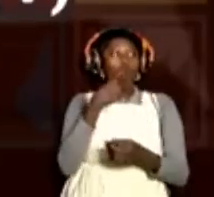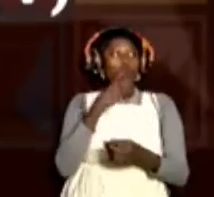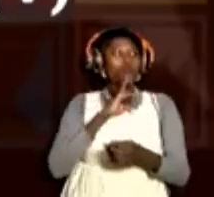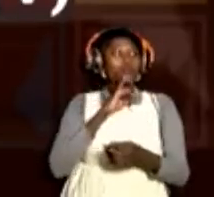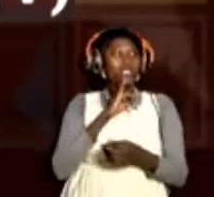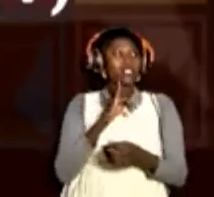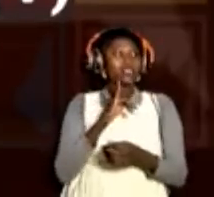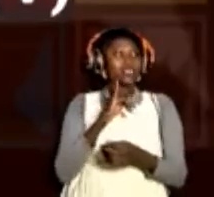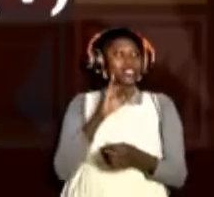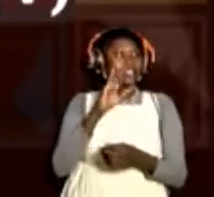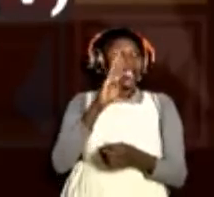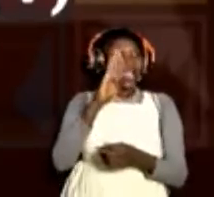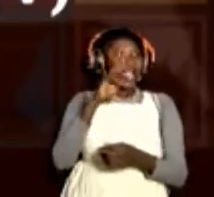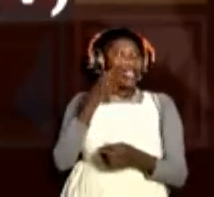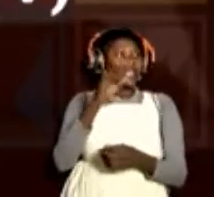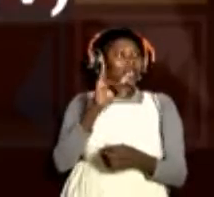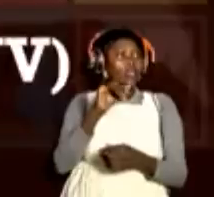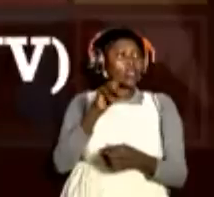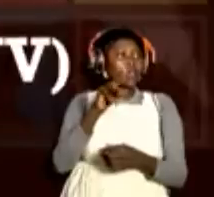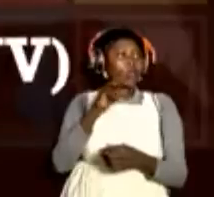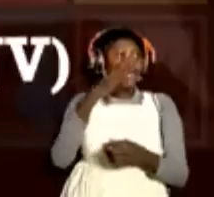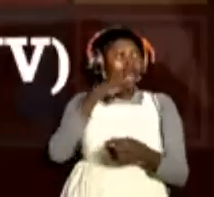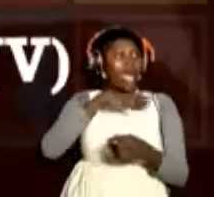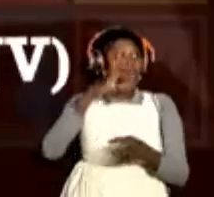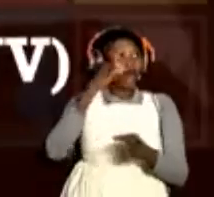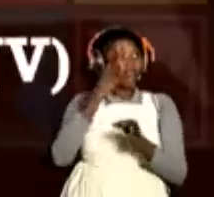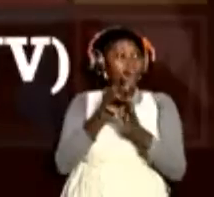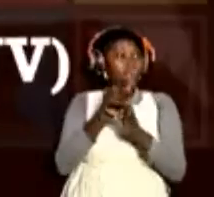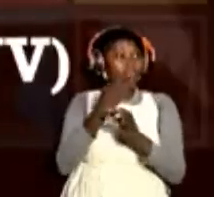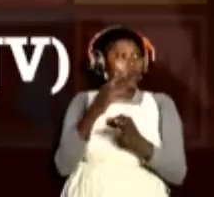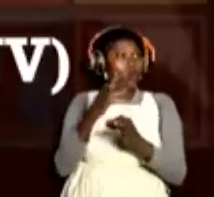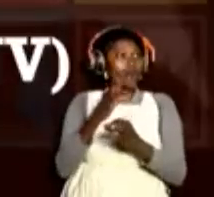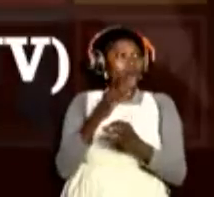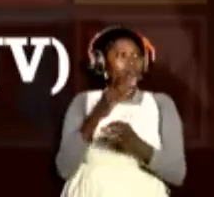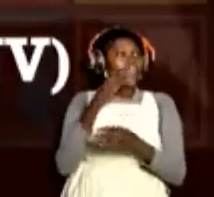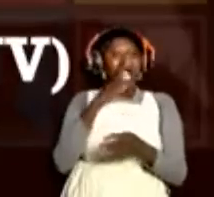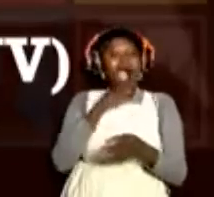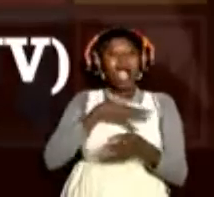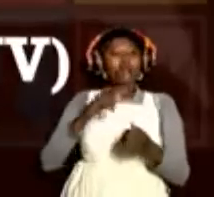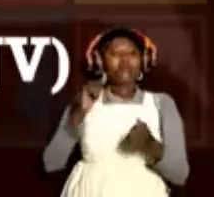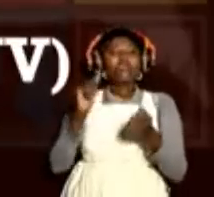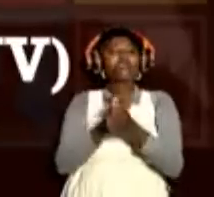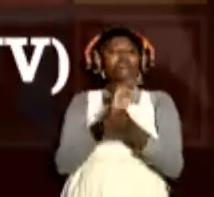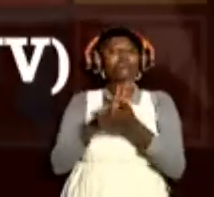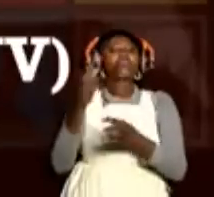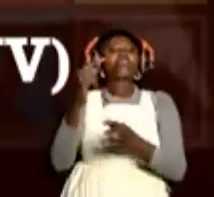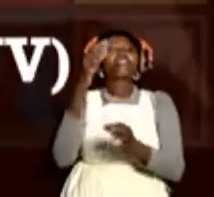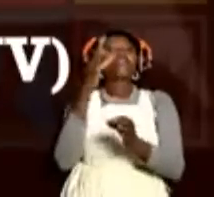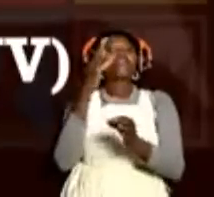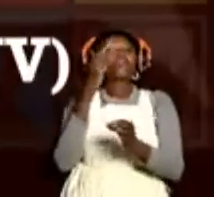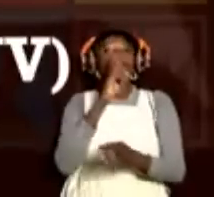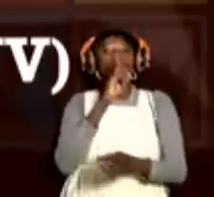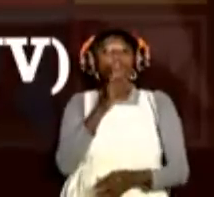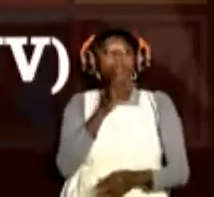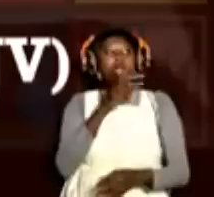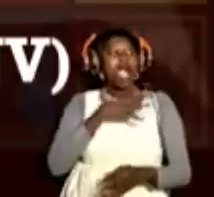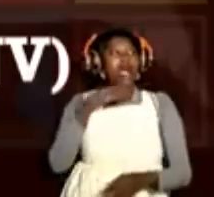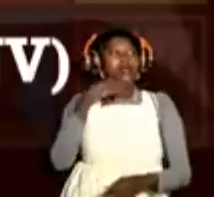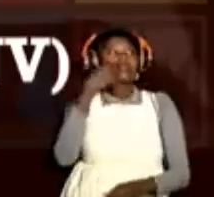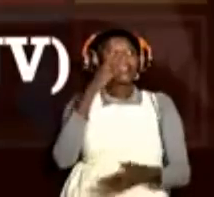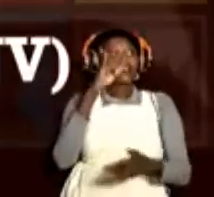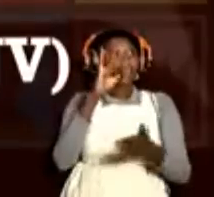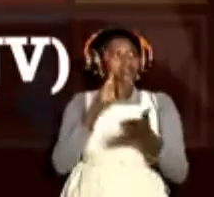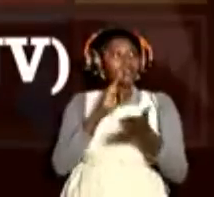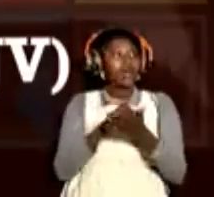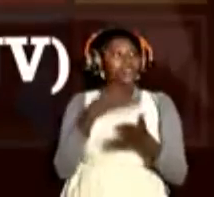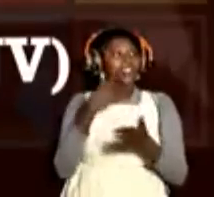Imenius and Philetus, who concerning the truth have heard, saying that